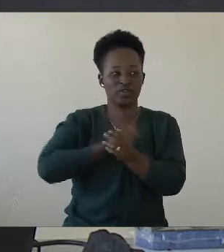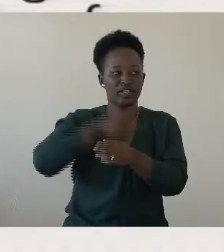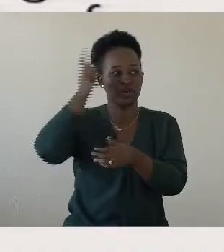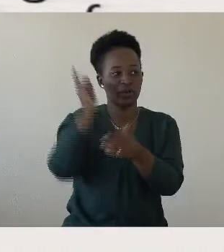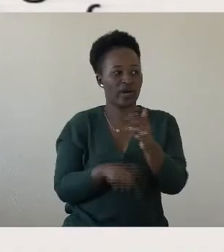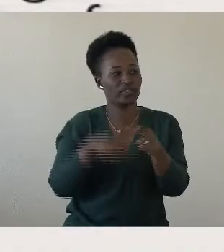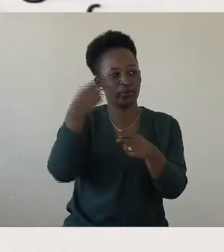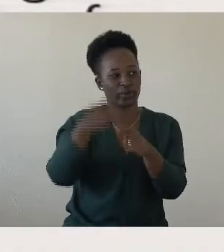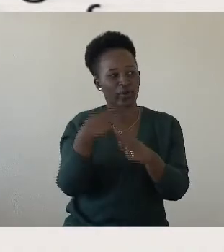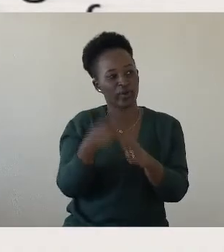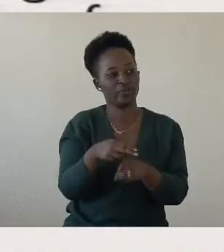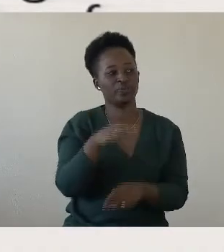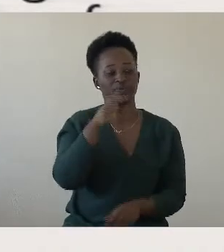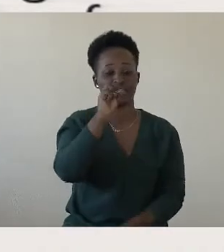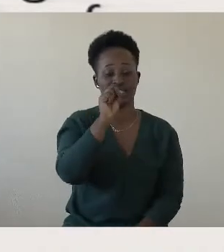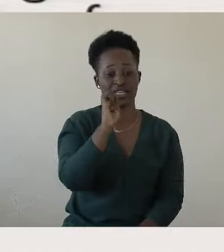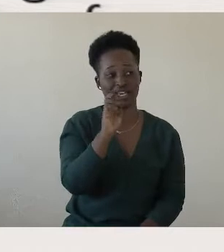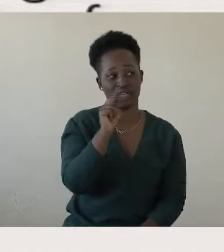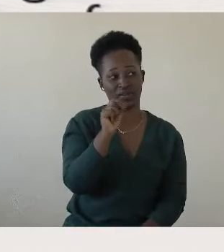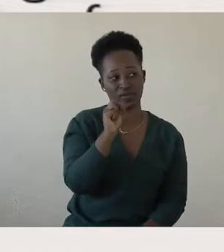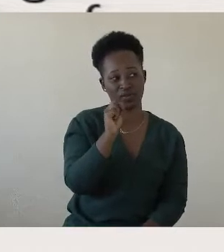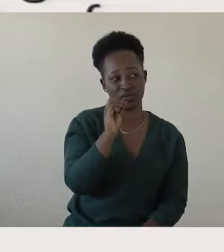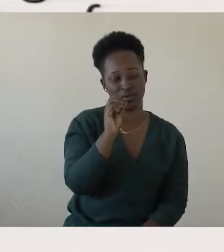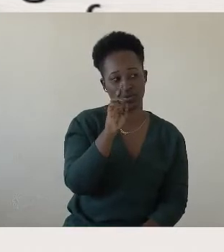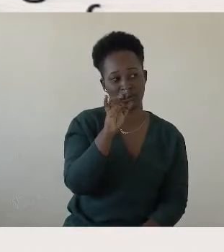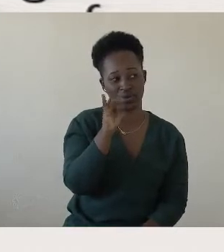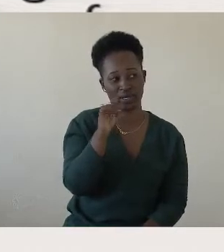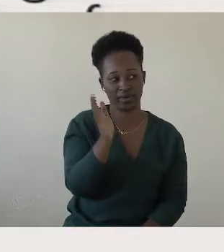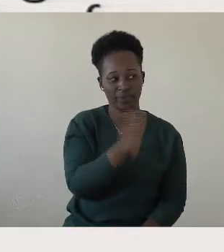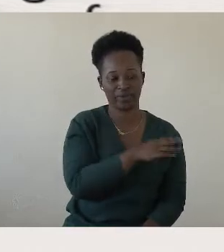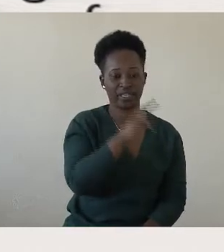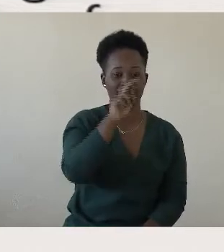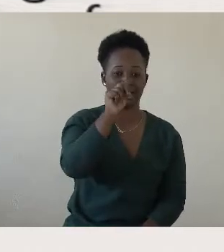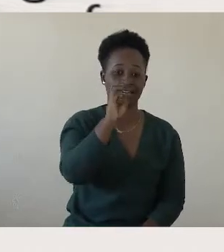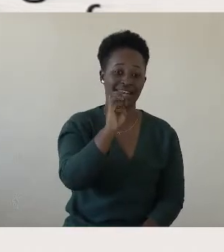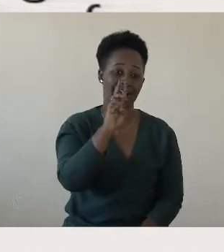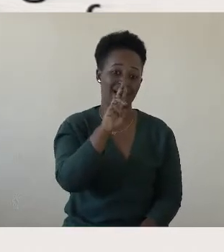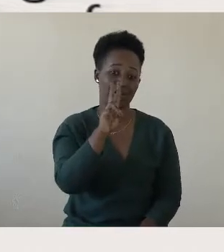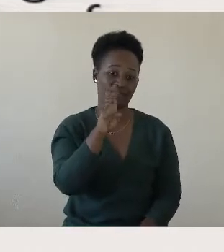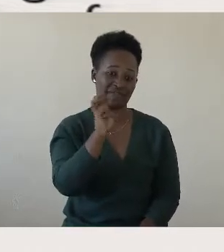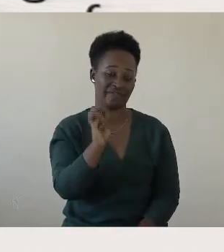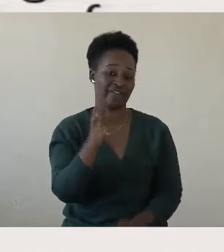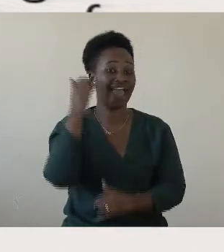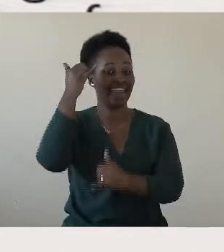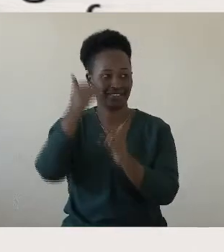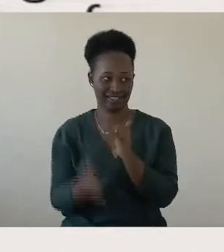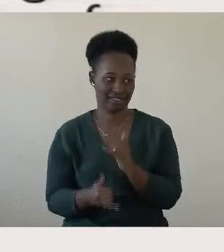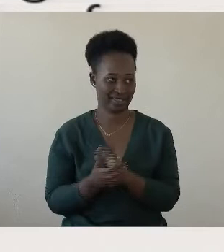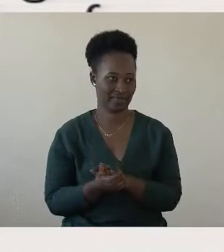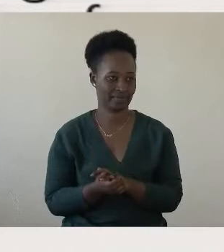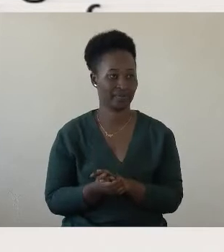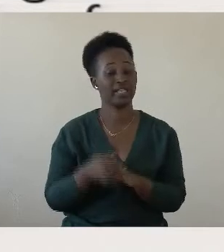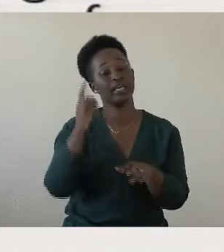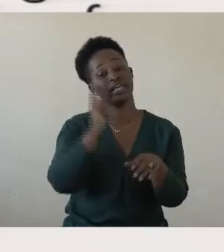endings. The epidermis also contains a relatively few cells compared to the epidermis. So it means when you make